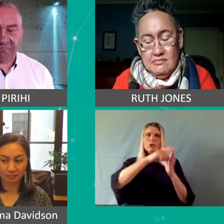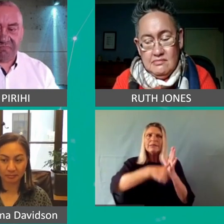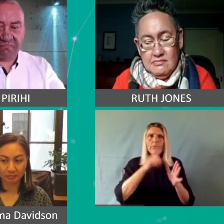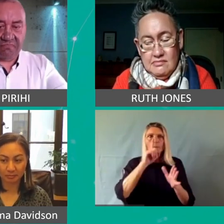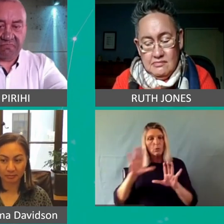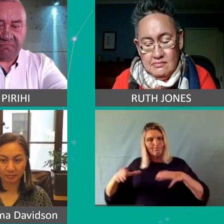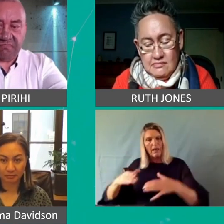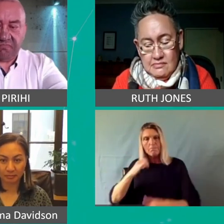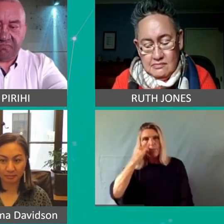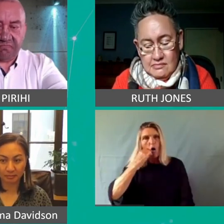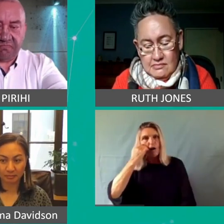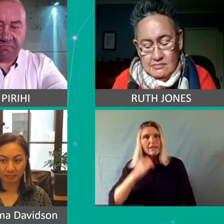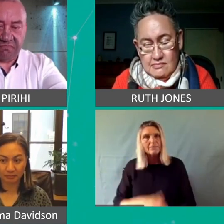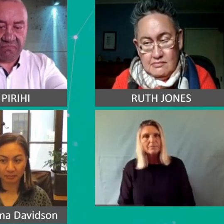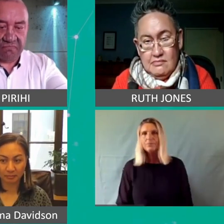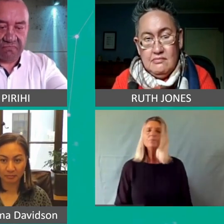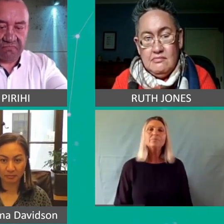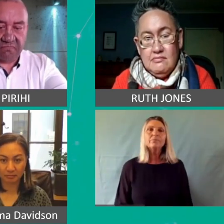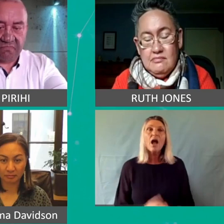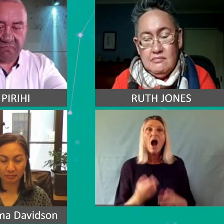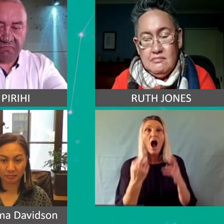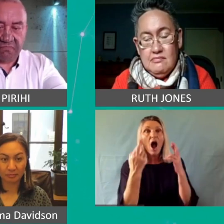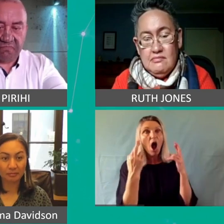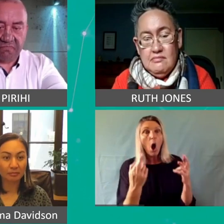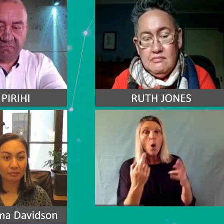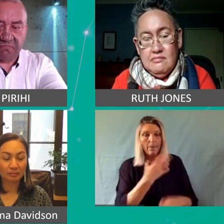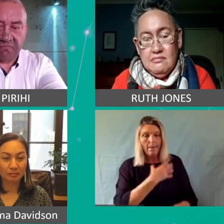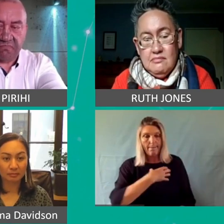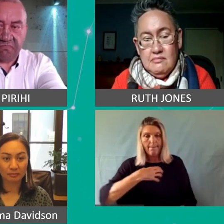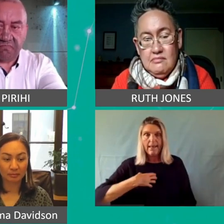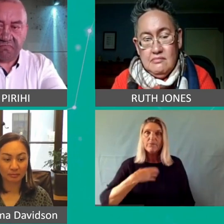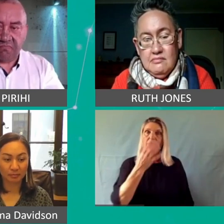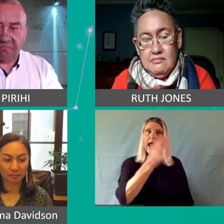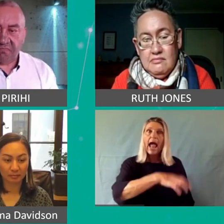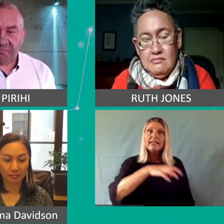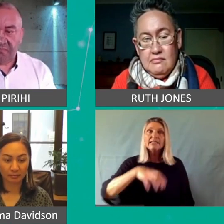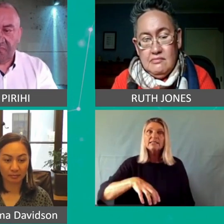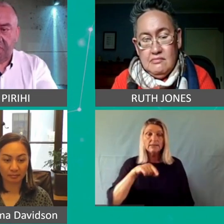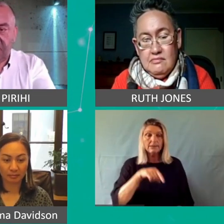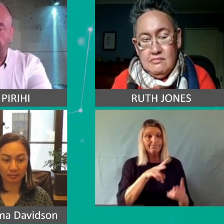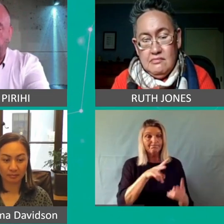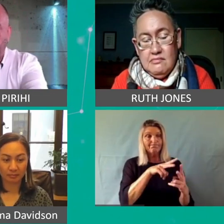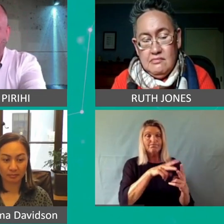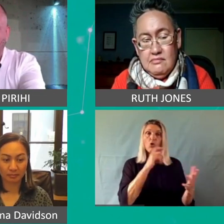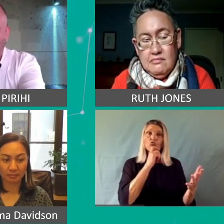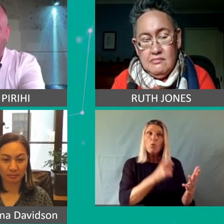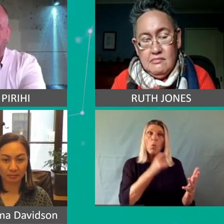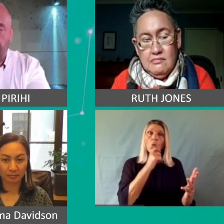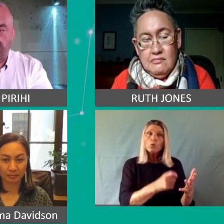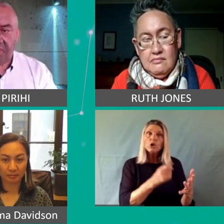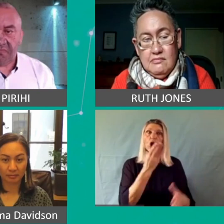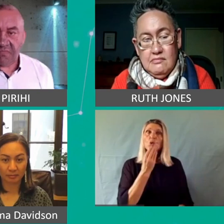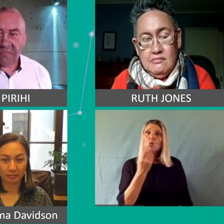Māori. And I hope that government agencies use the reports to